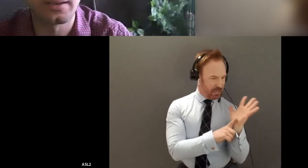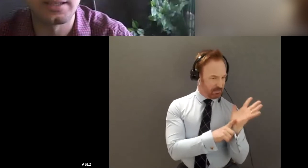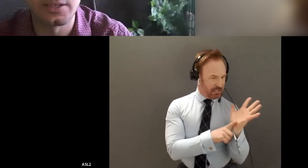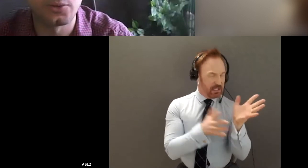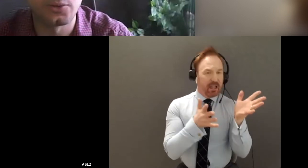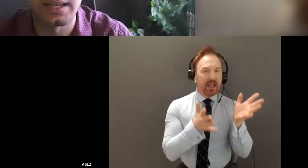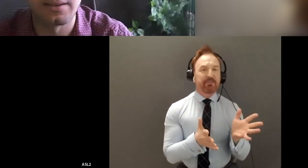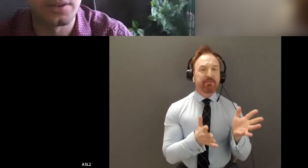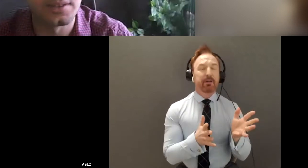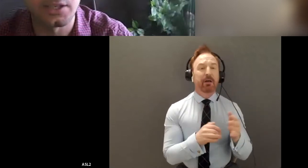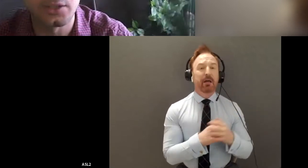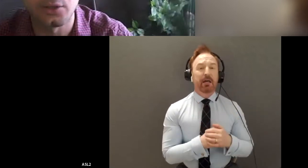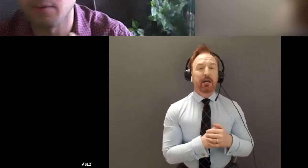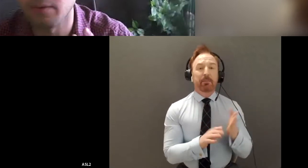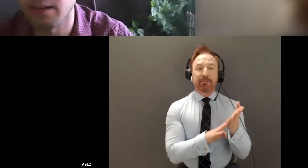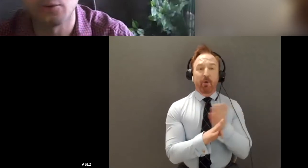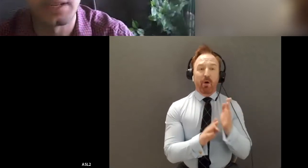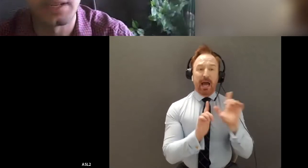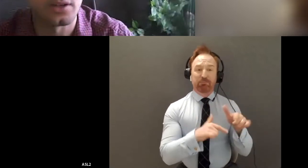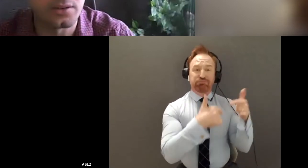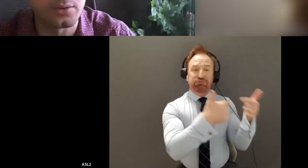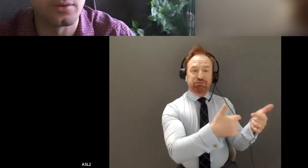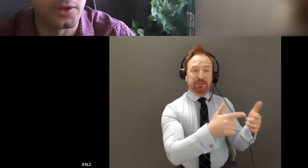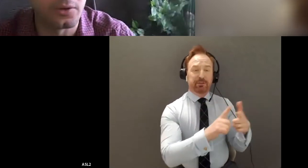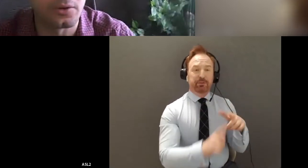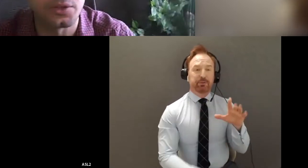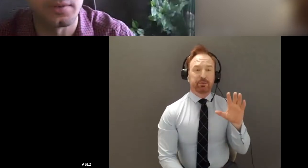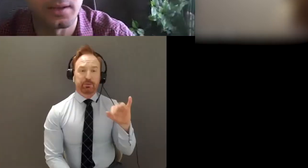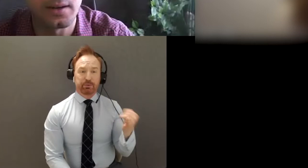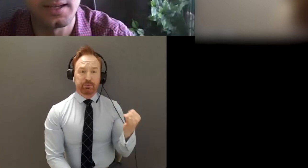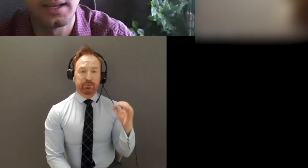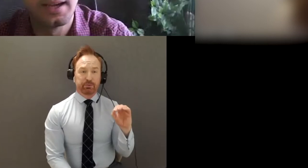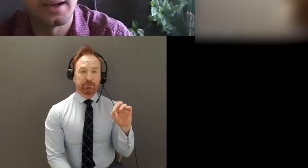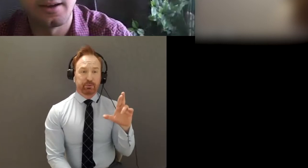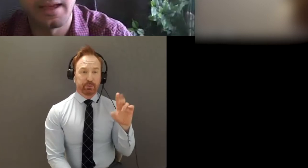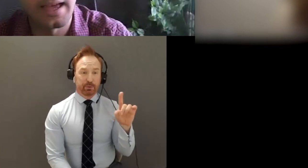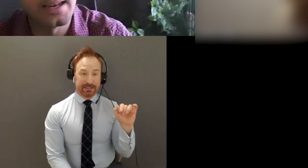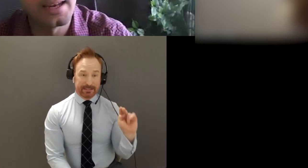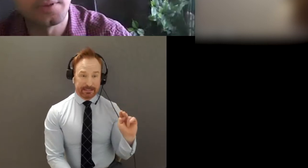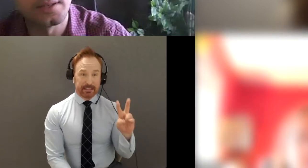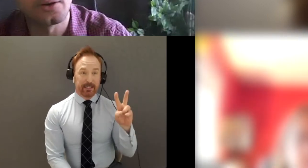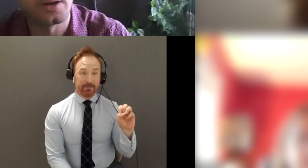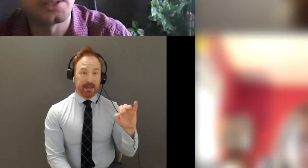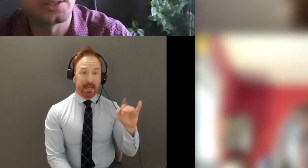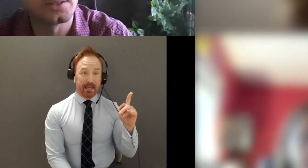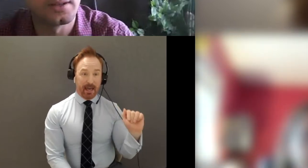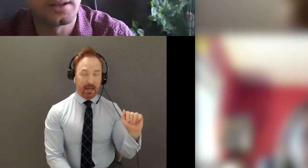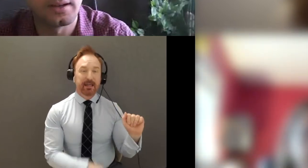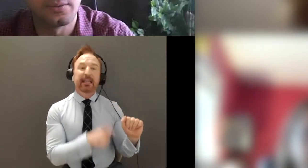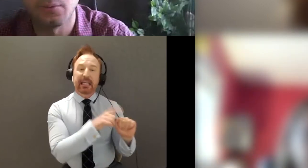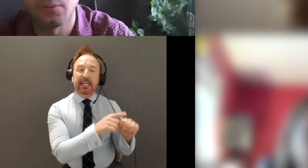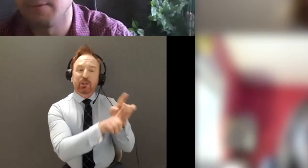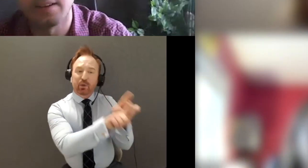I continue and give the stage to Jordan Vega, who is actually also a video coach at Vidyard. Any specific